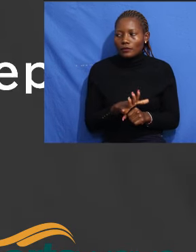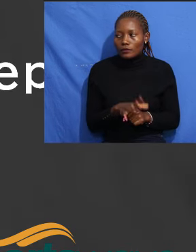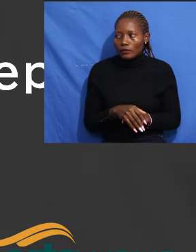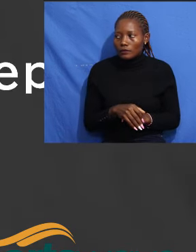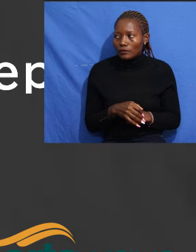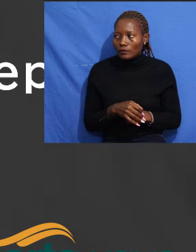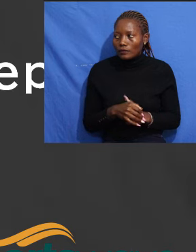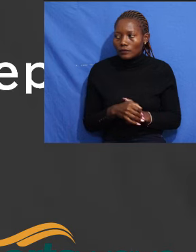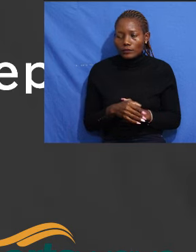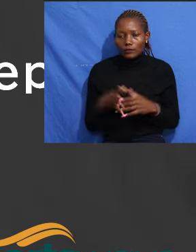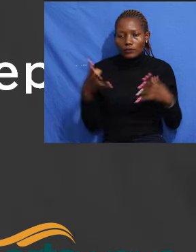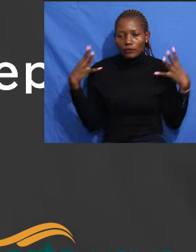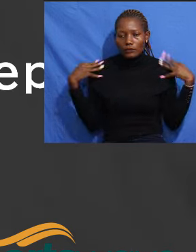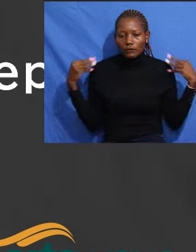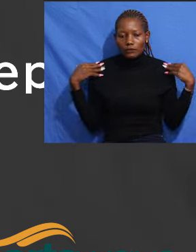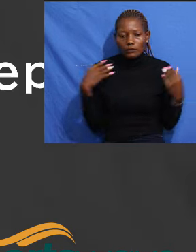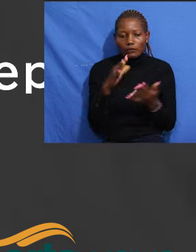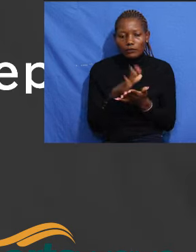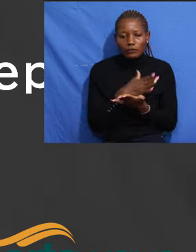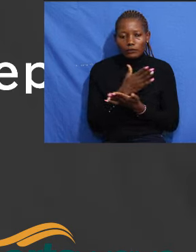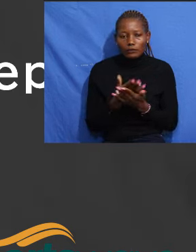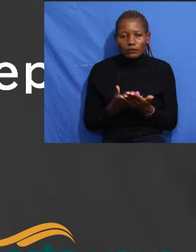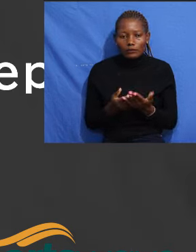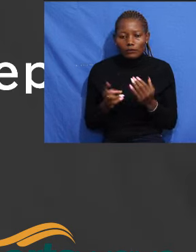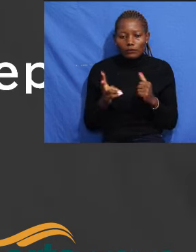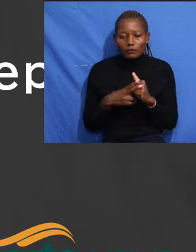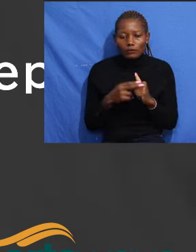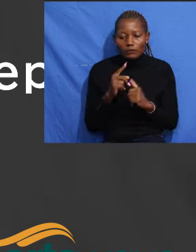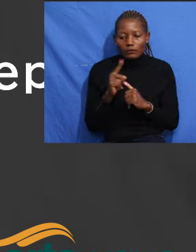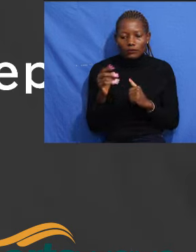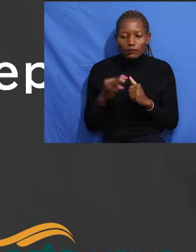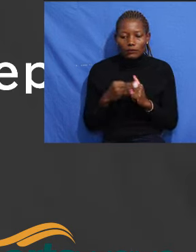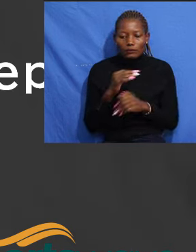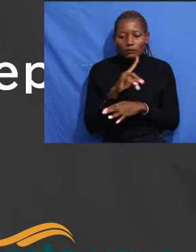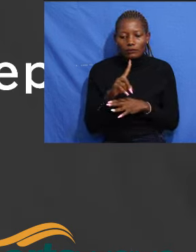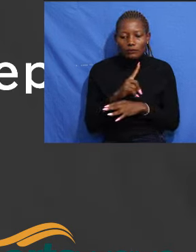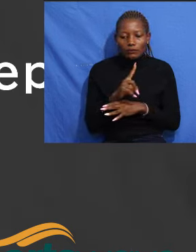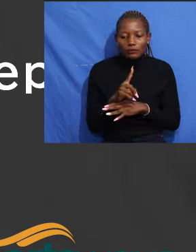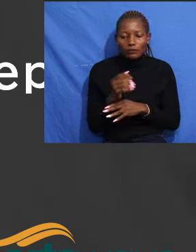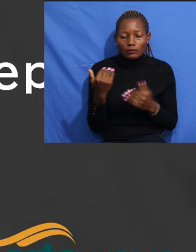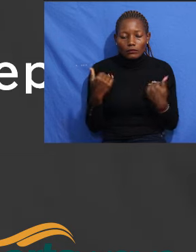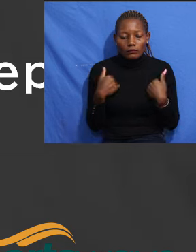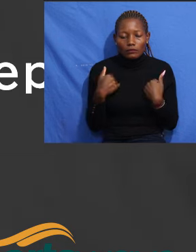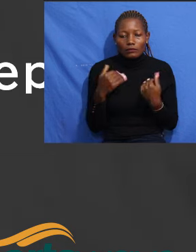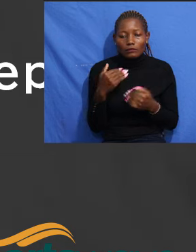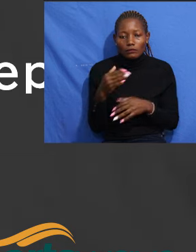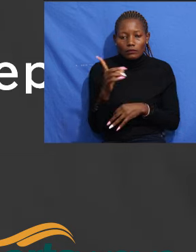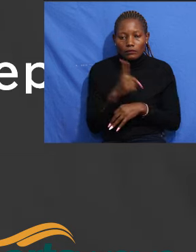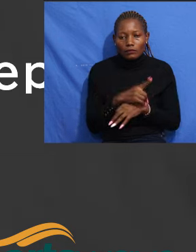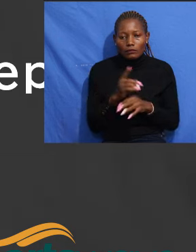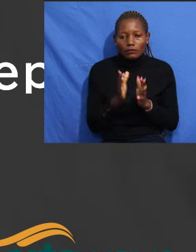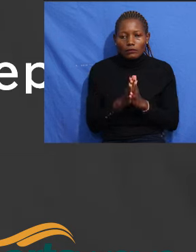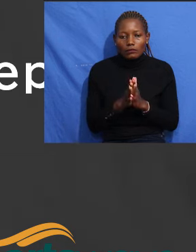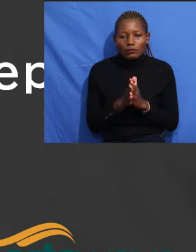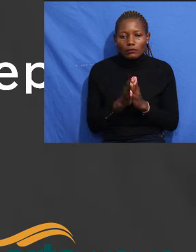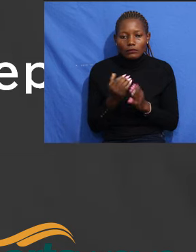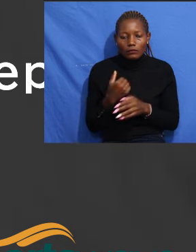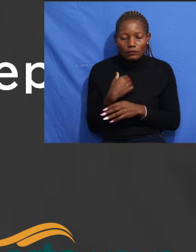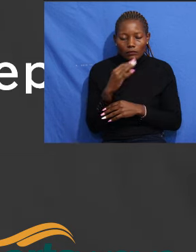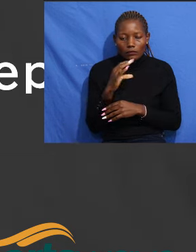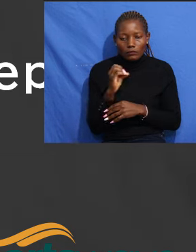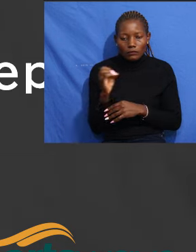Practical application. So make sure to get 7 to 8 hours of sleep per day and create a cool, dark, quiet